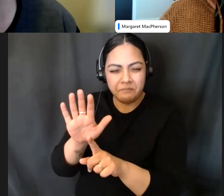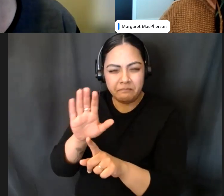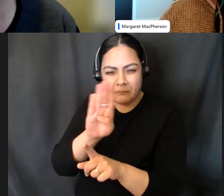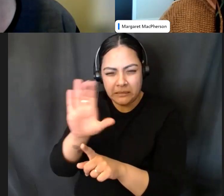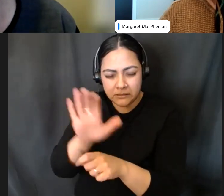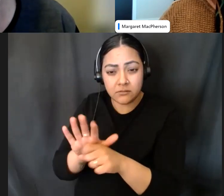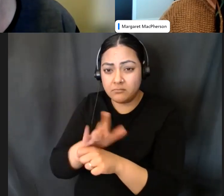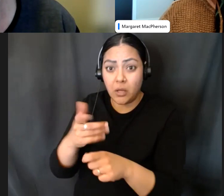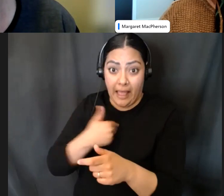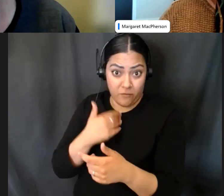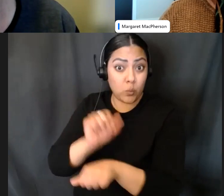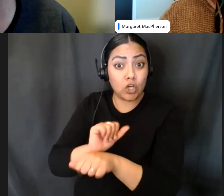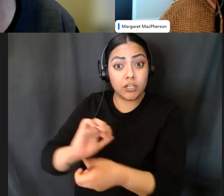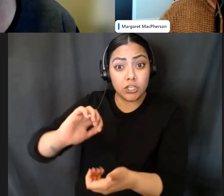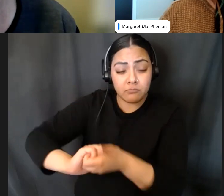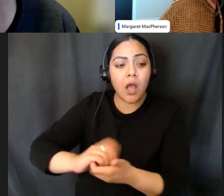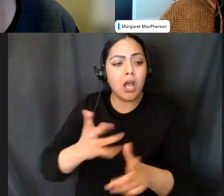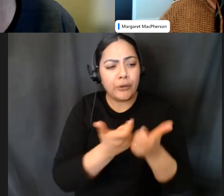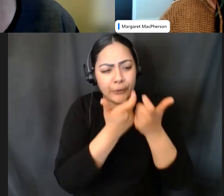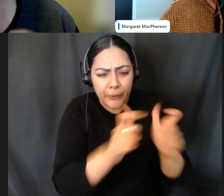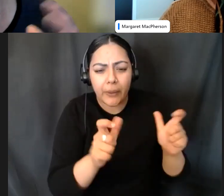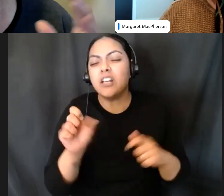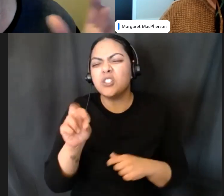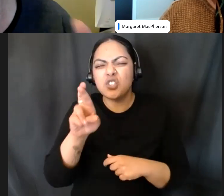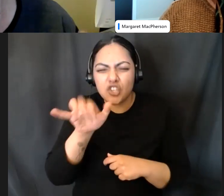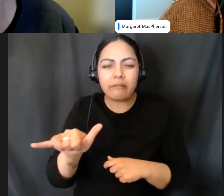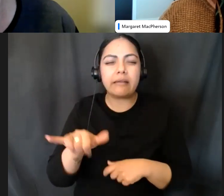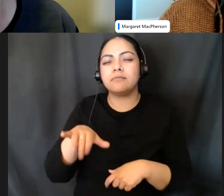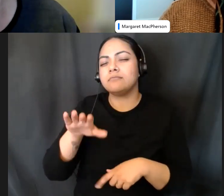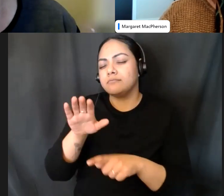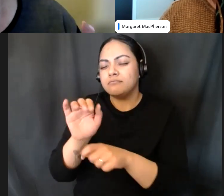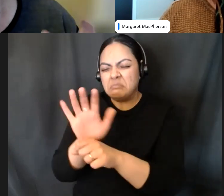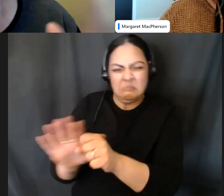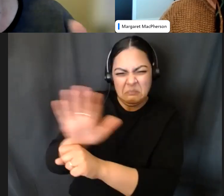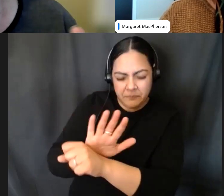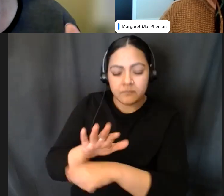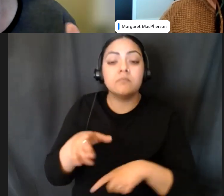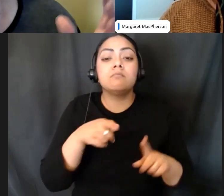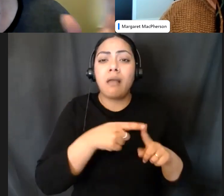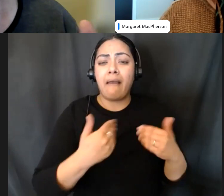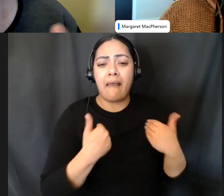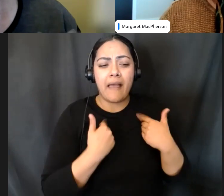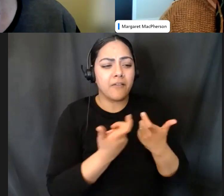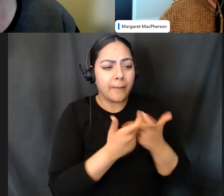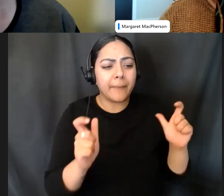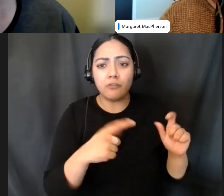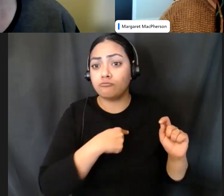big Chinese community response network, which is working with the people